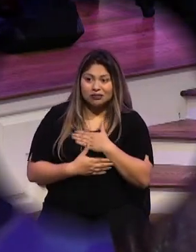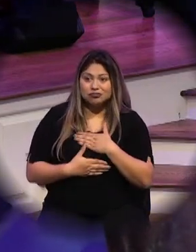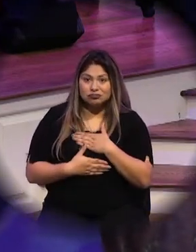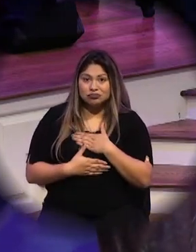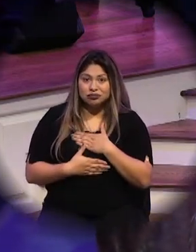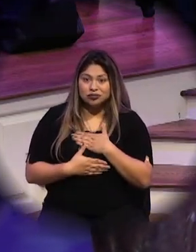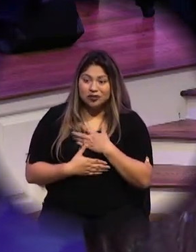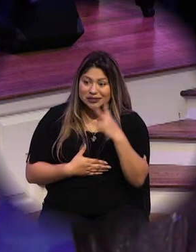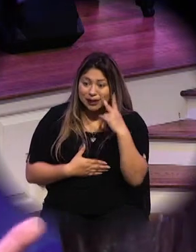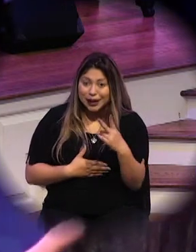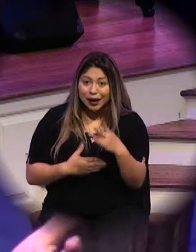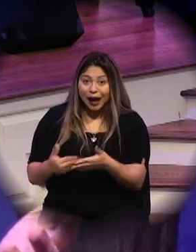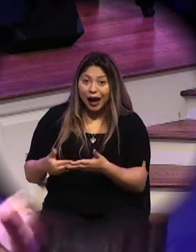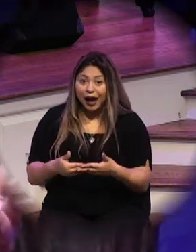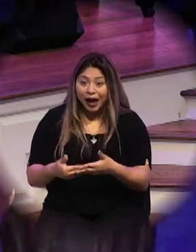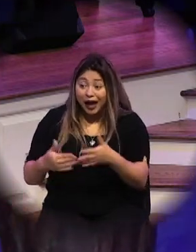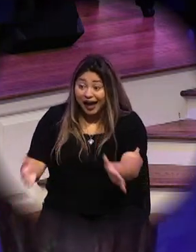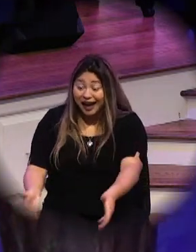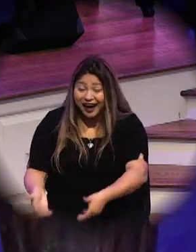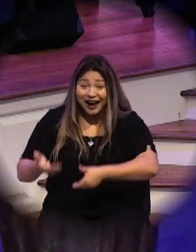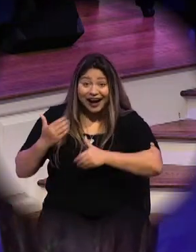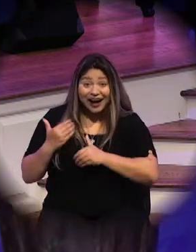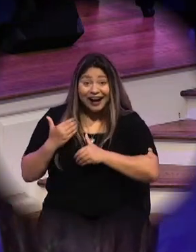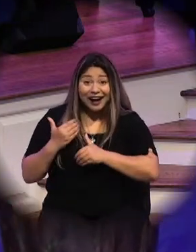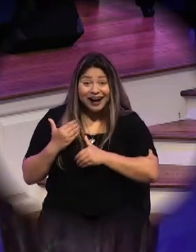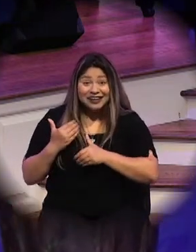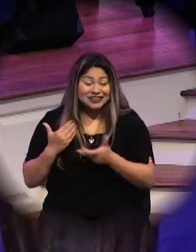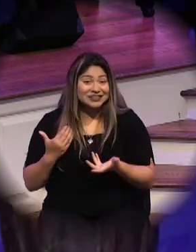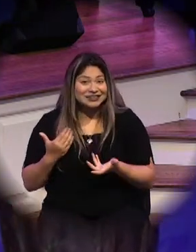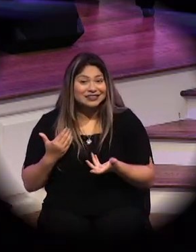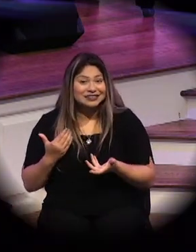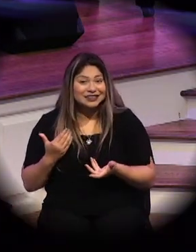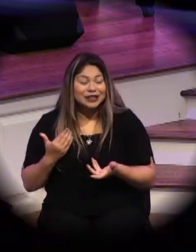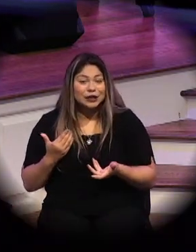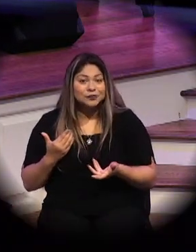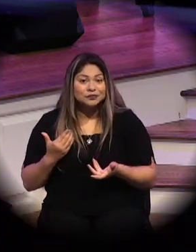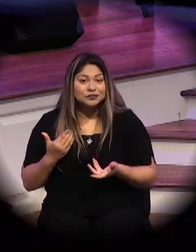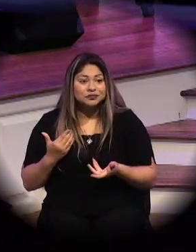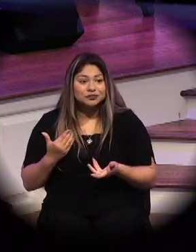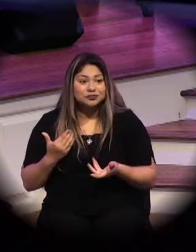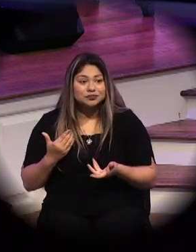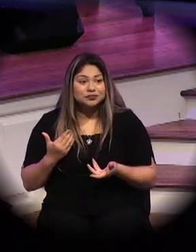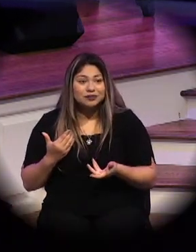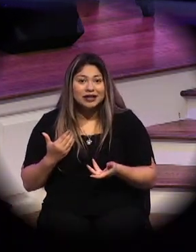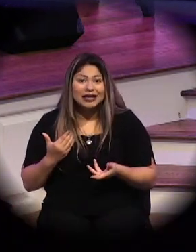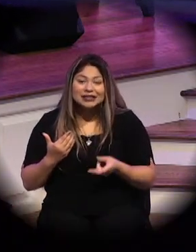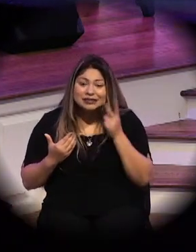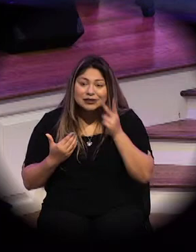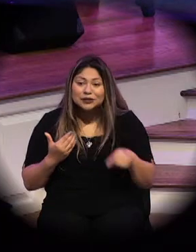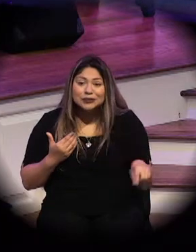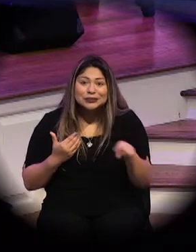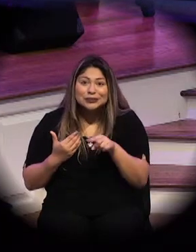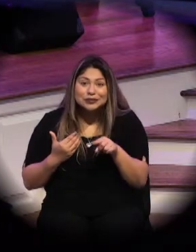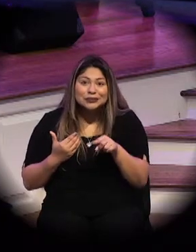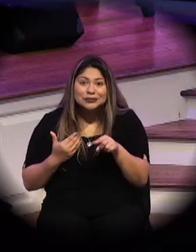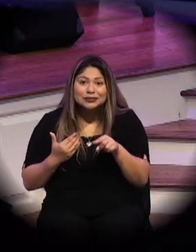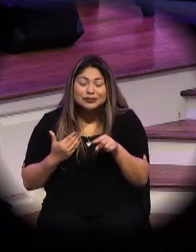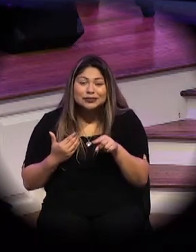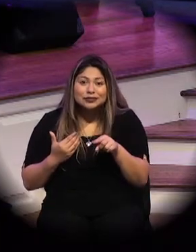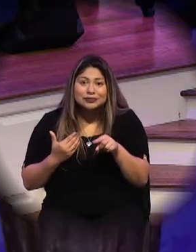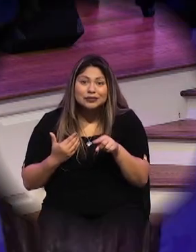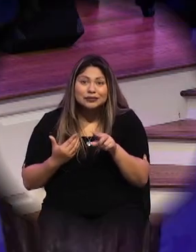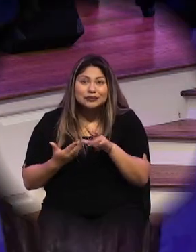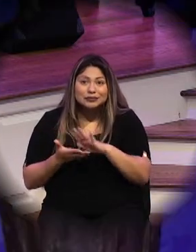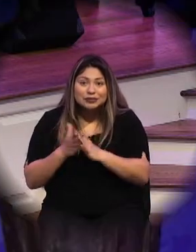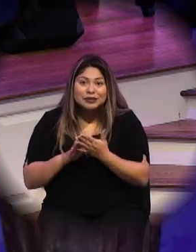just joyful anyway. I love babies. But then I also get to enjoy you being fools. I mean, some of you, right? You're the